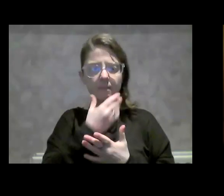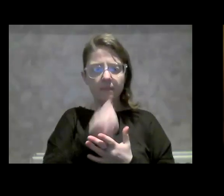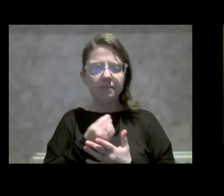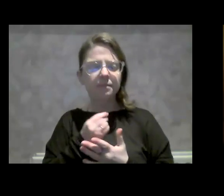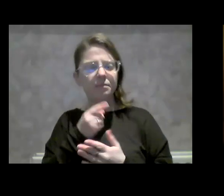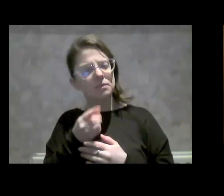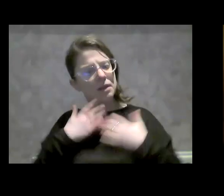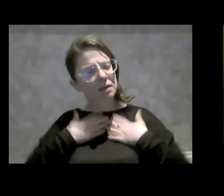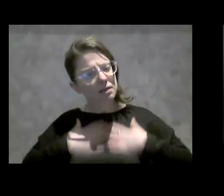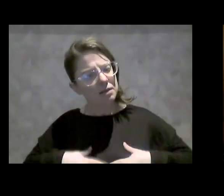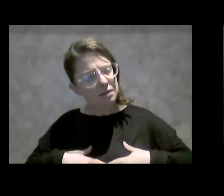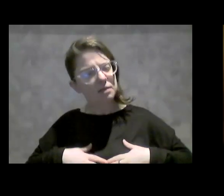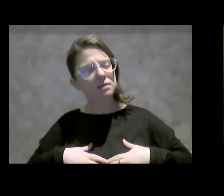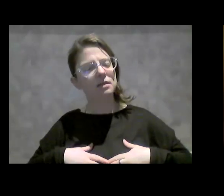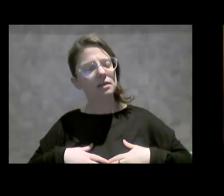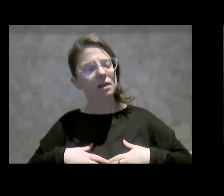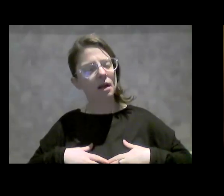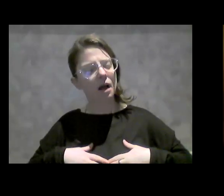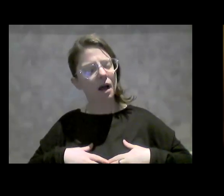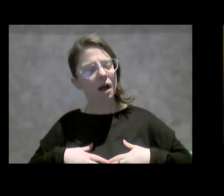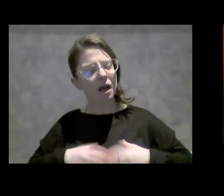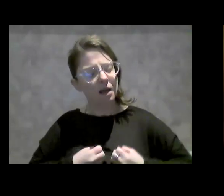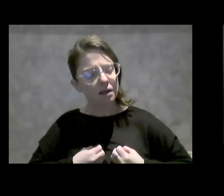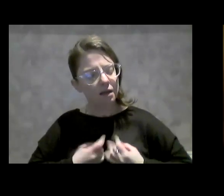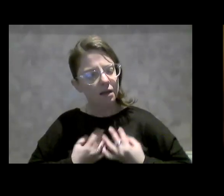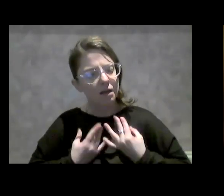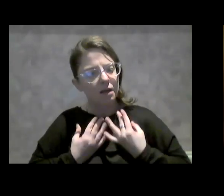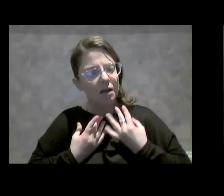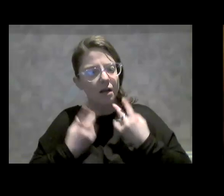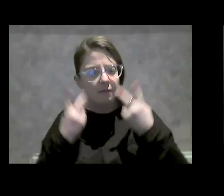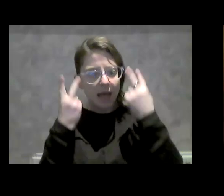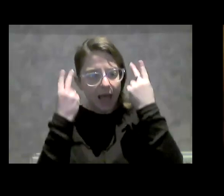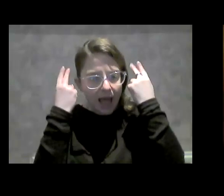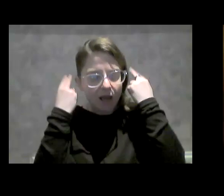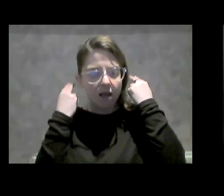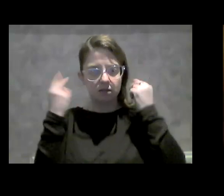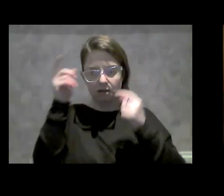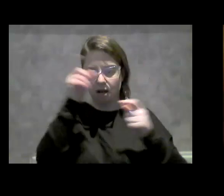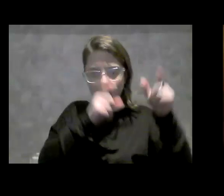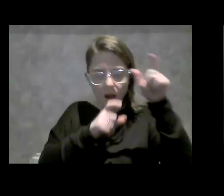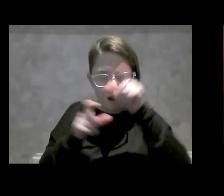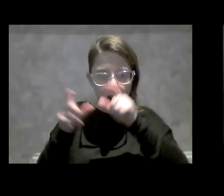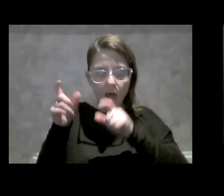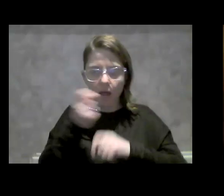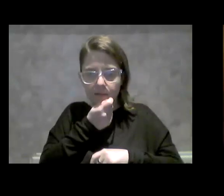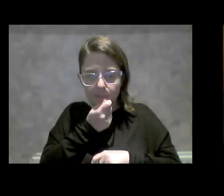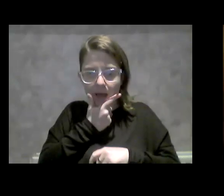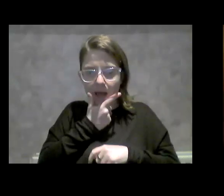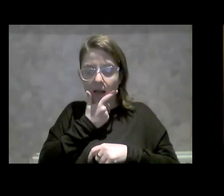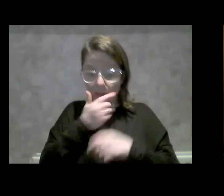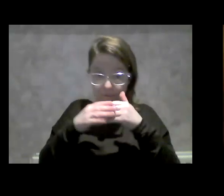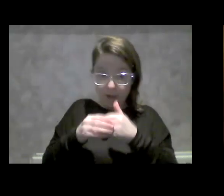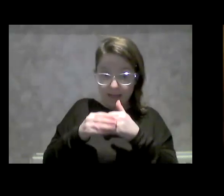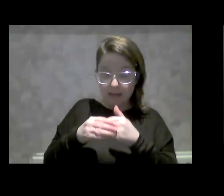this otherness blooms, blossoming in haircuts, blossoming in colors, blossoming in a smile as you tell your friend your